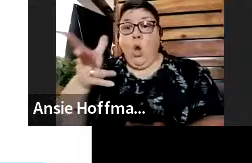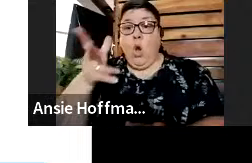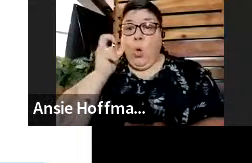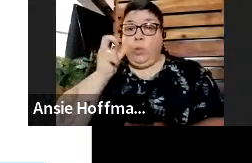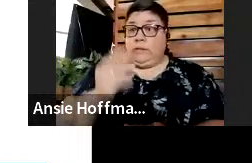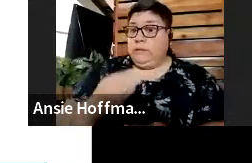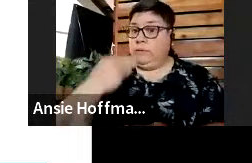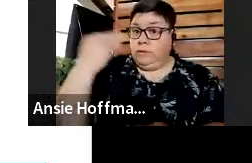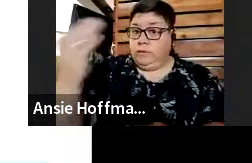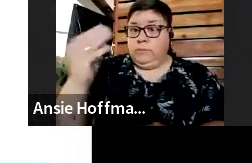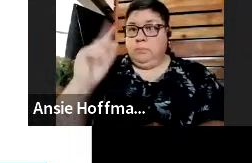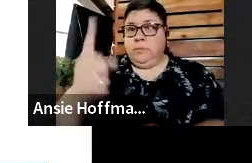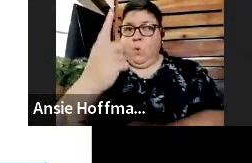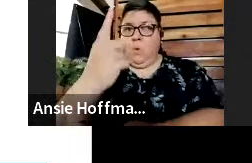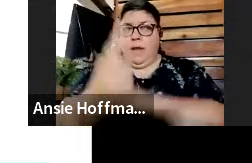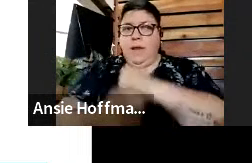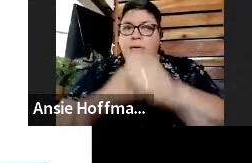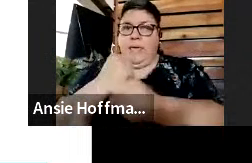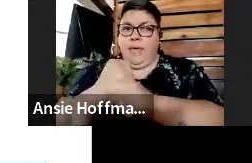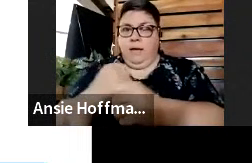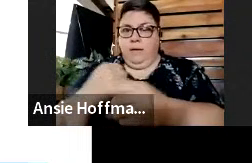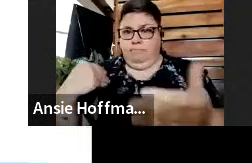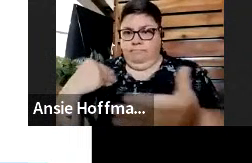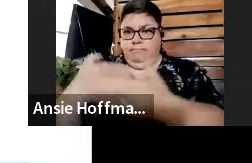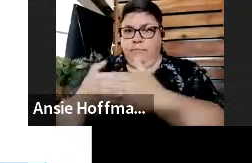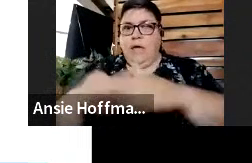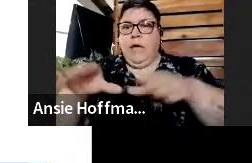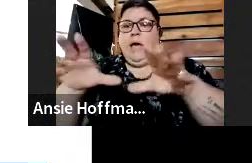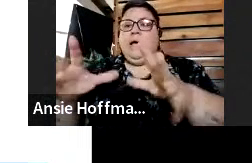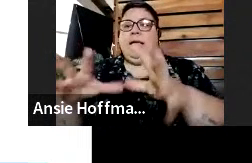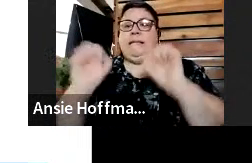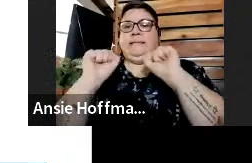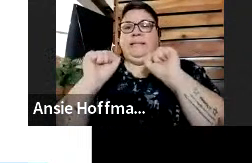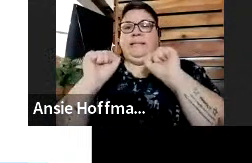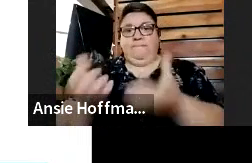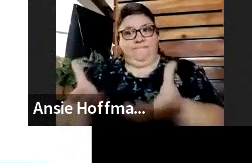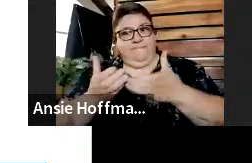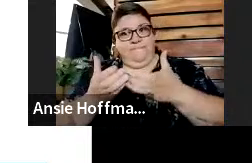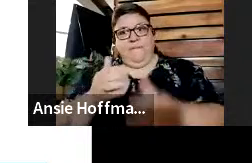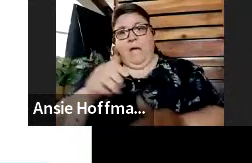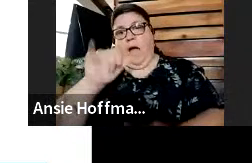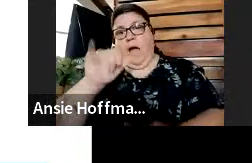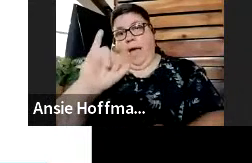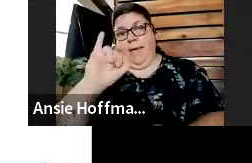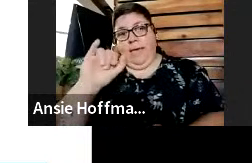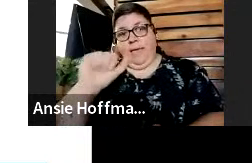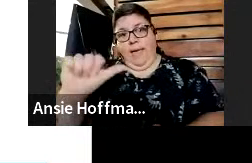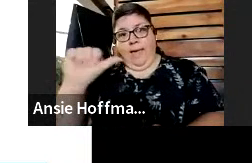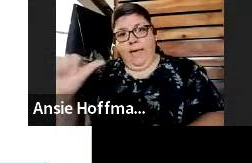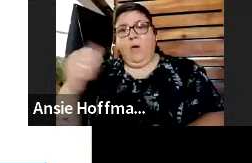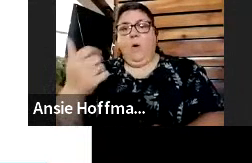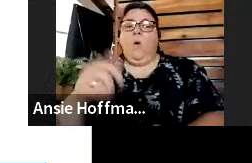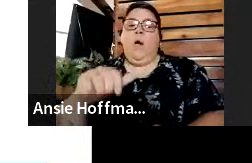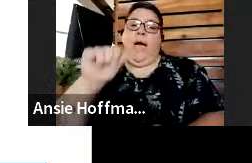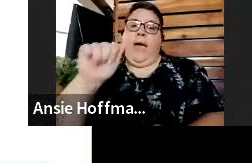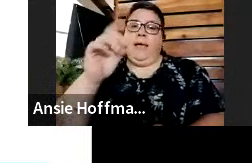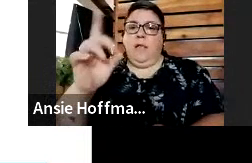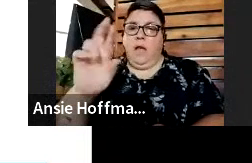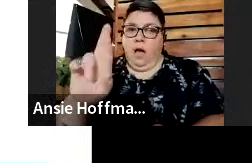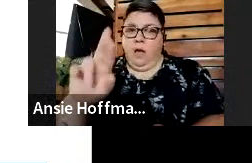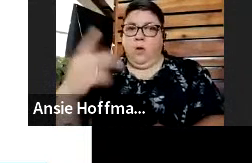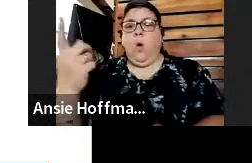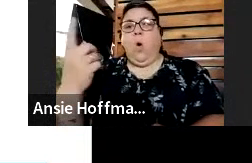within a year from the date of receipt of either an IAA, ADR, or a tariff